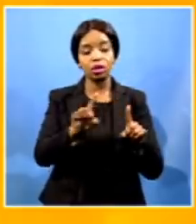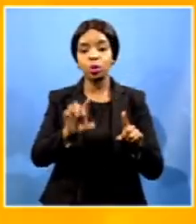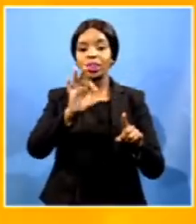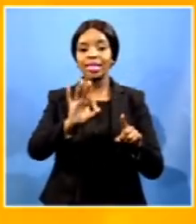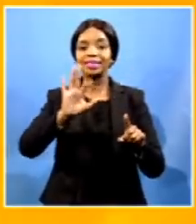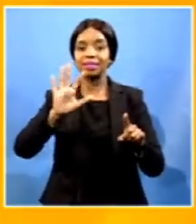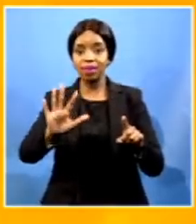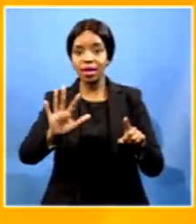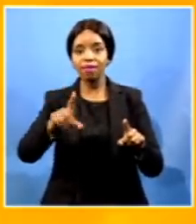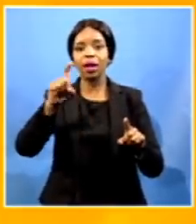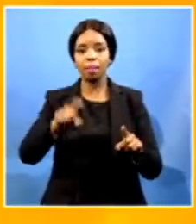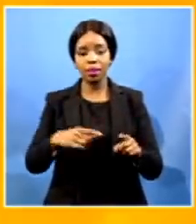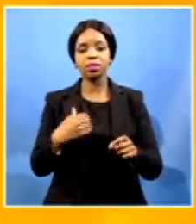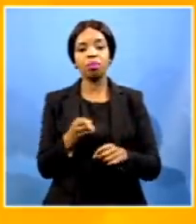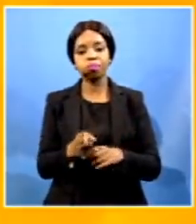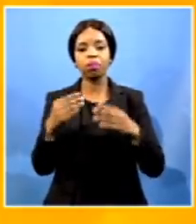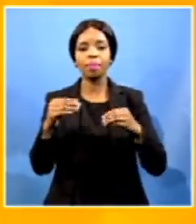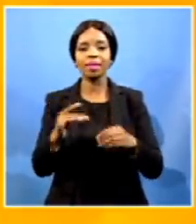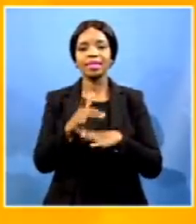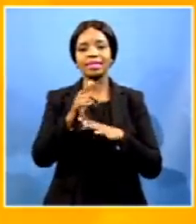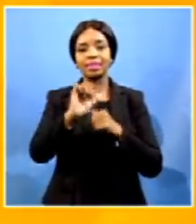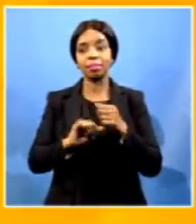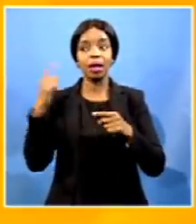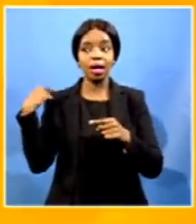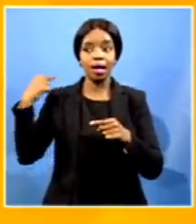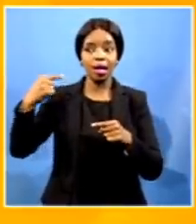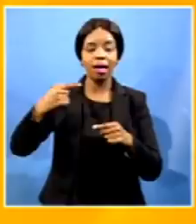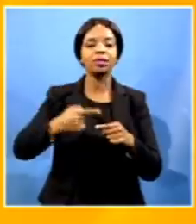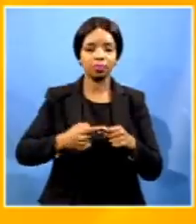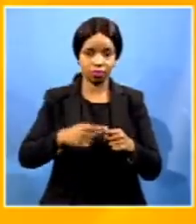to have been operating for 6 months. So visit the website and see if you qualify. Let's take a break.